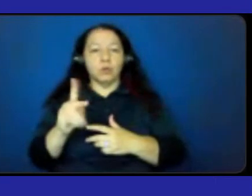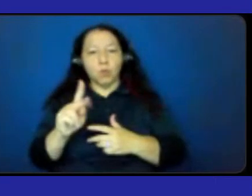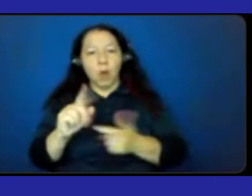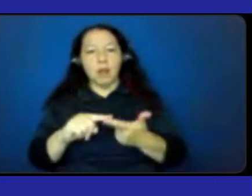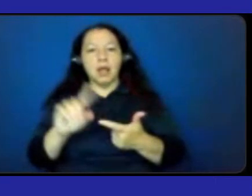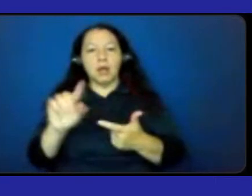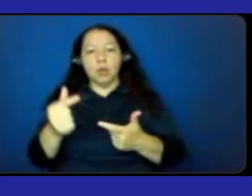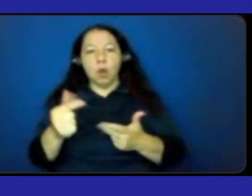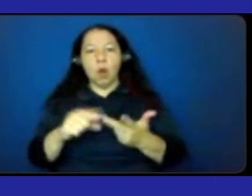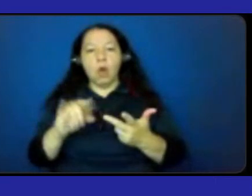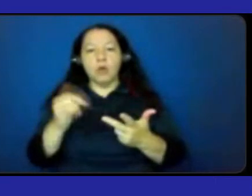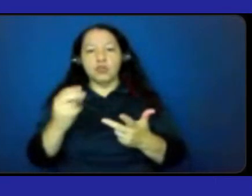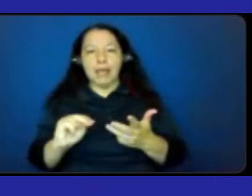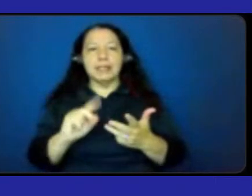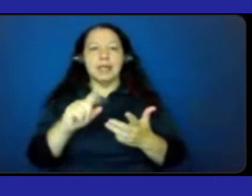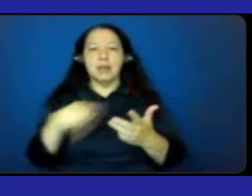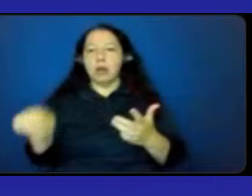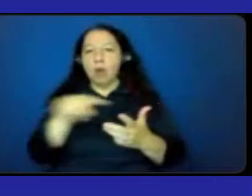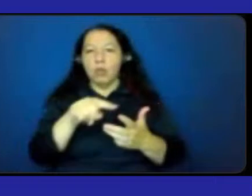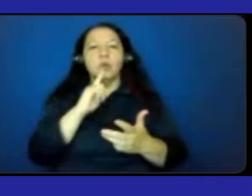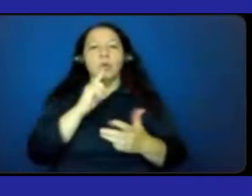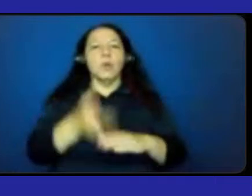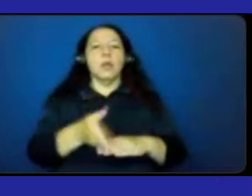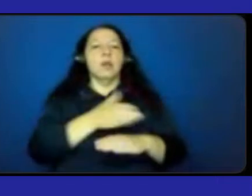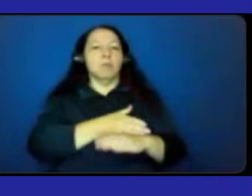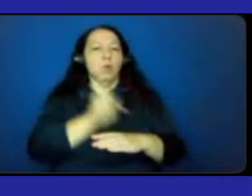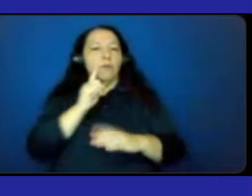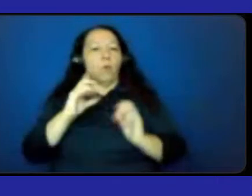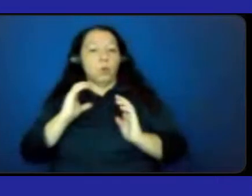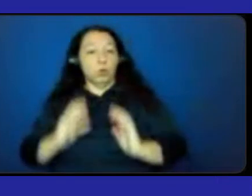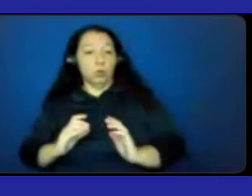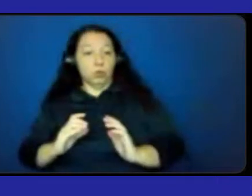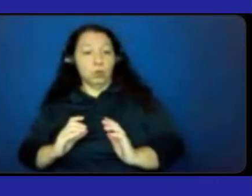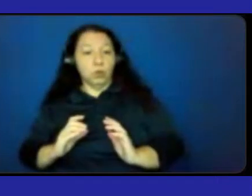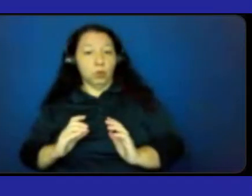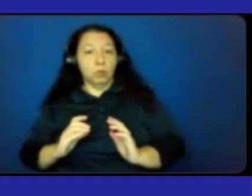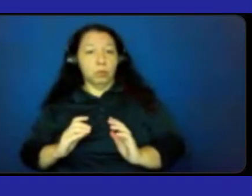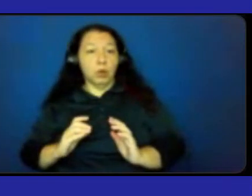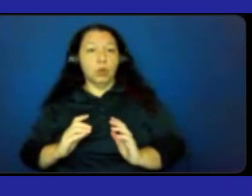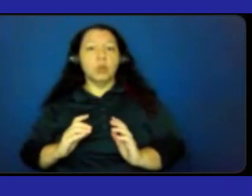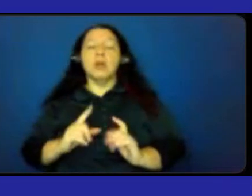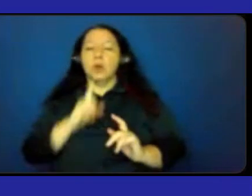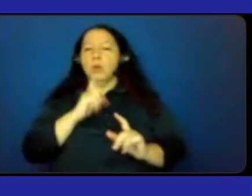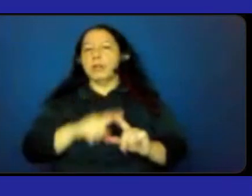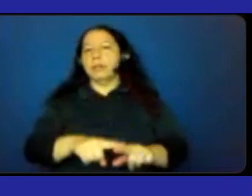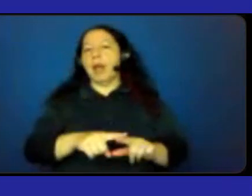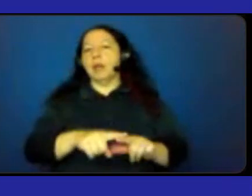improve on the consumer side, which a lot of it is dependent on access to care,